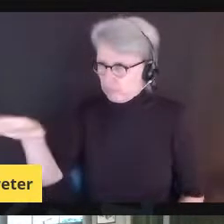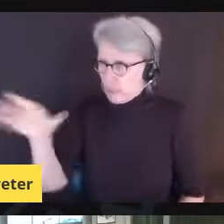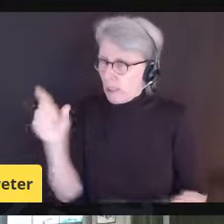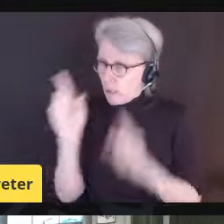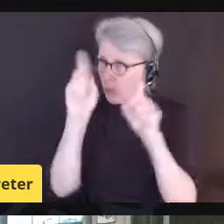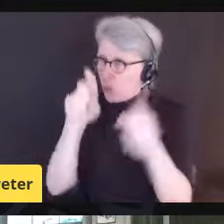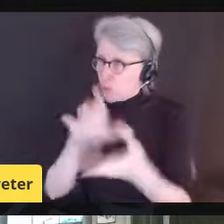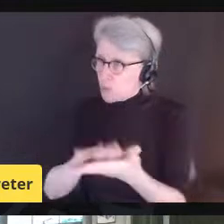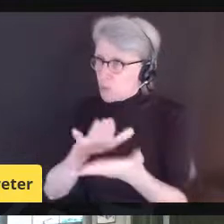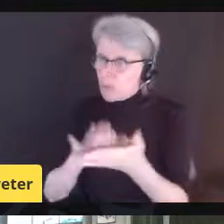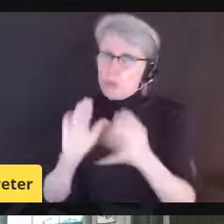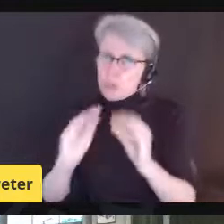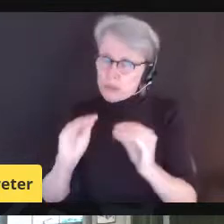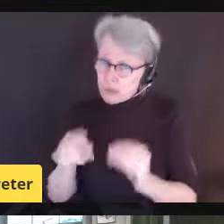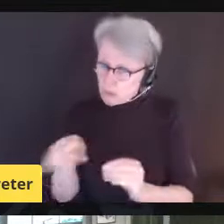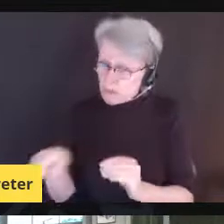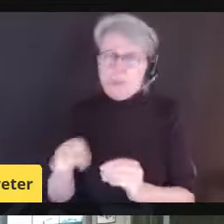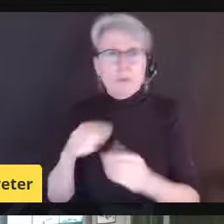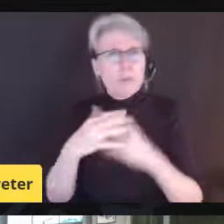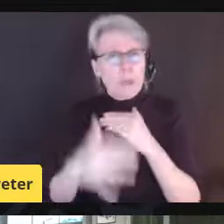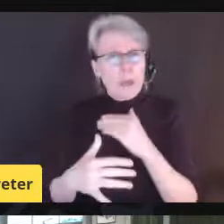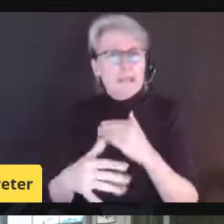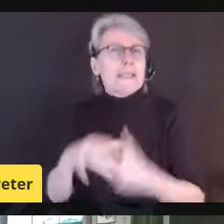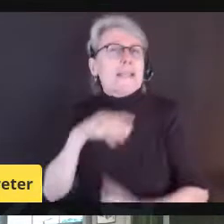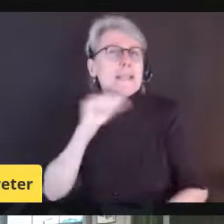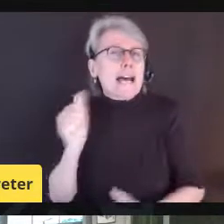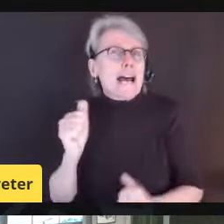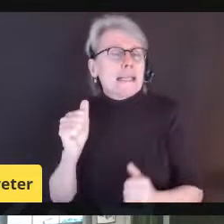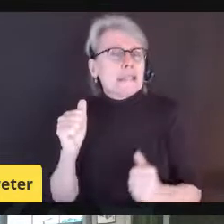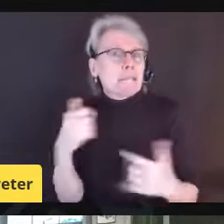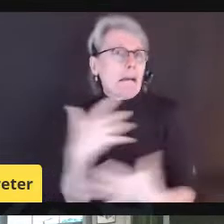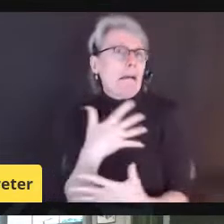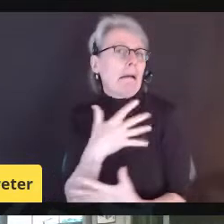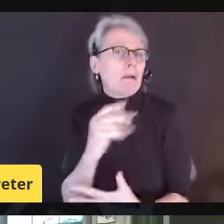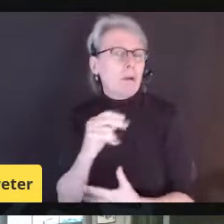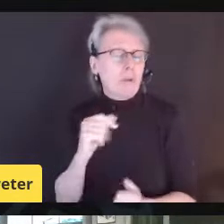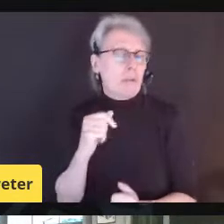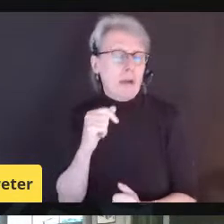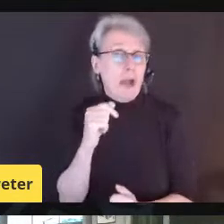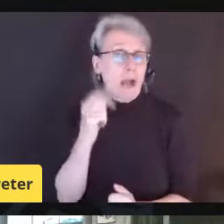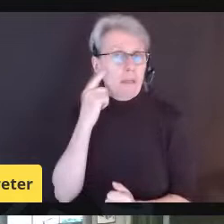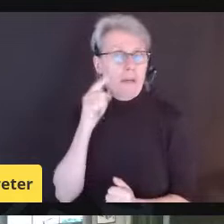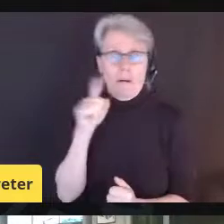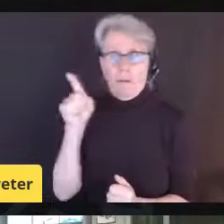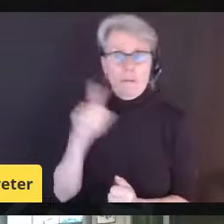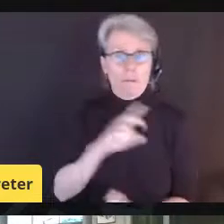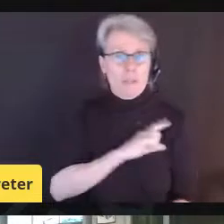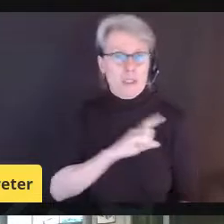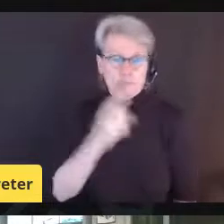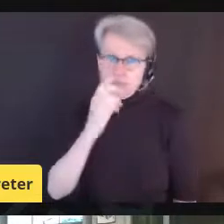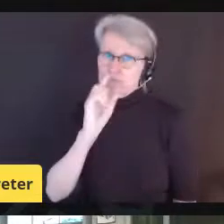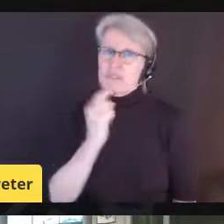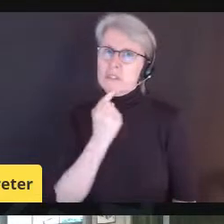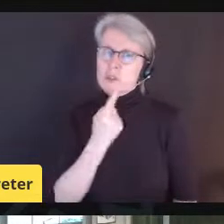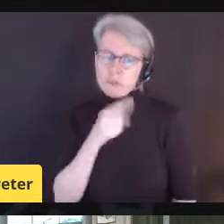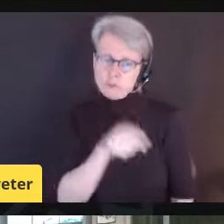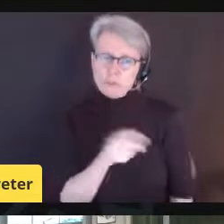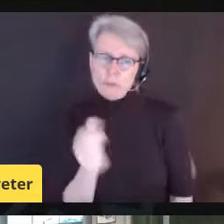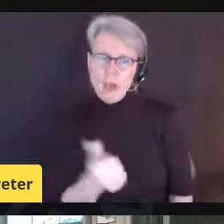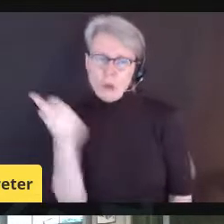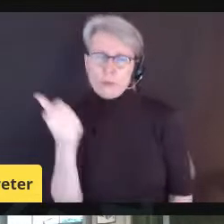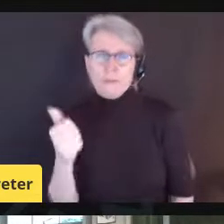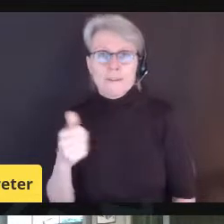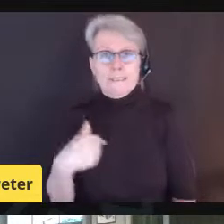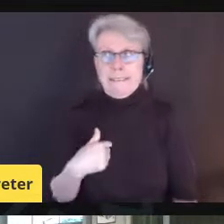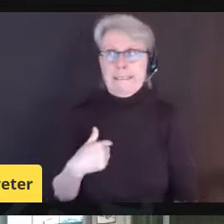schools to teach them about blood. So it wasn't really spooky, but for a while I thought I was going to get thrown off that flight, and I was not happy.